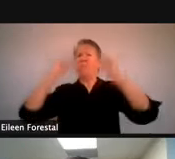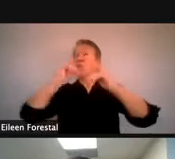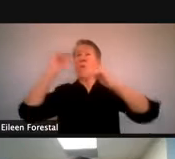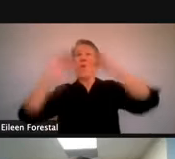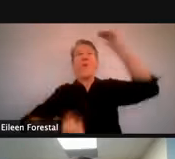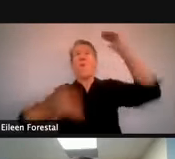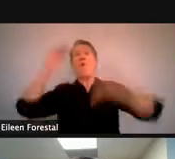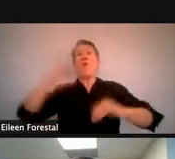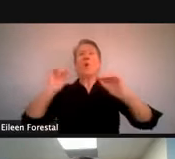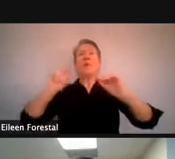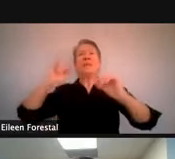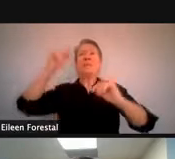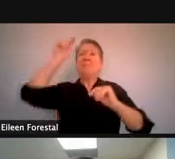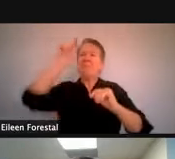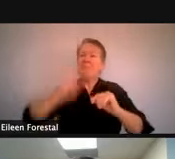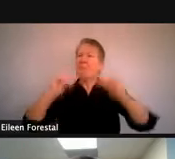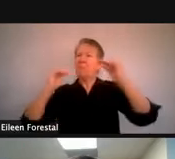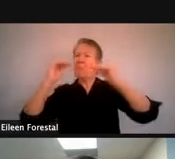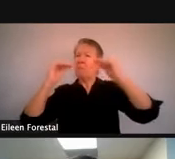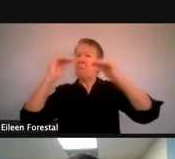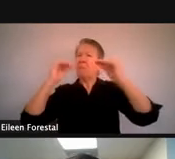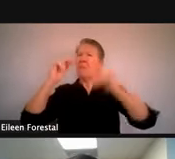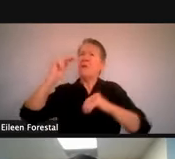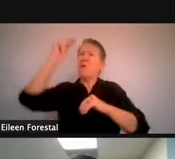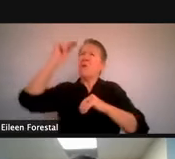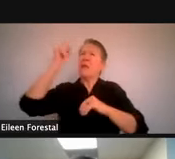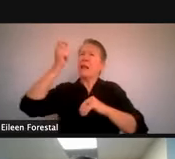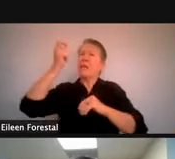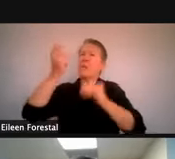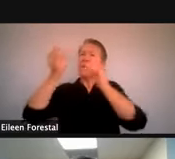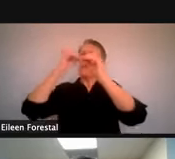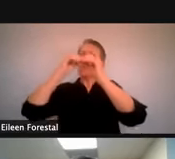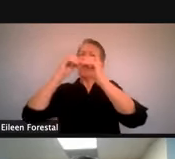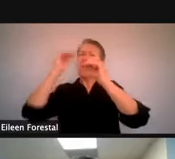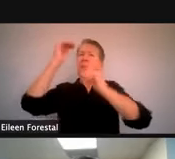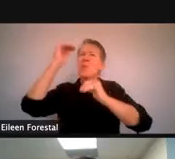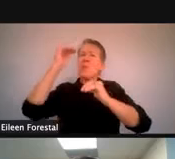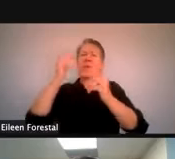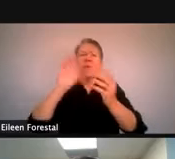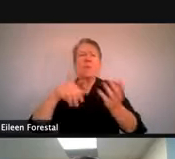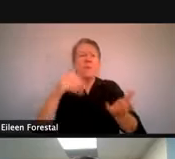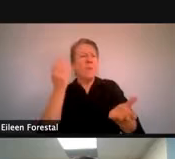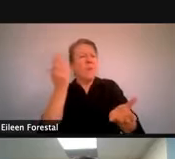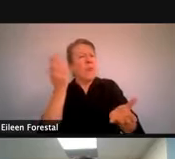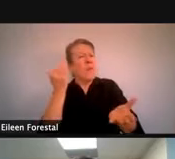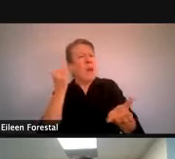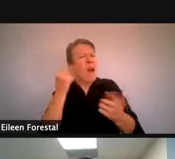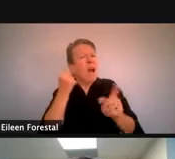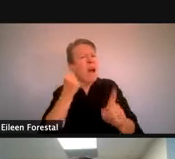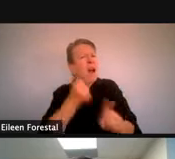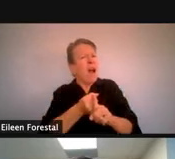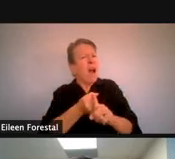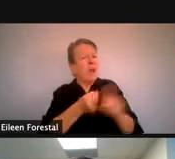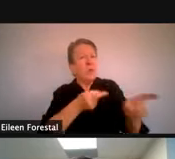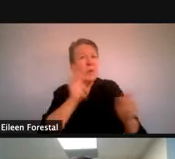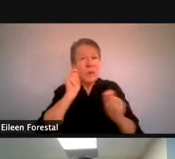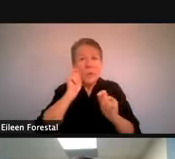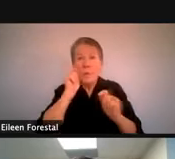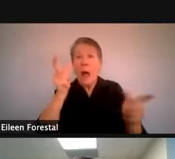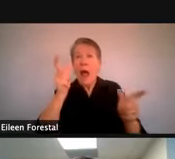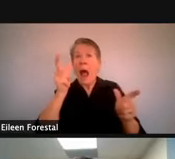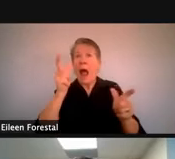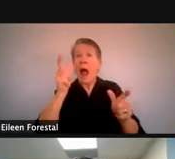in the northern part, right? Any color on that? Are you surprised that the Central and South are as high as they are,